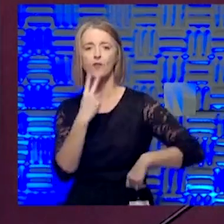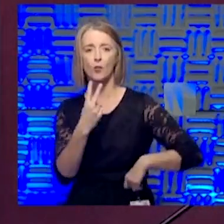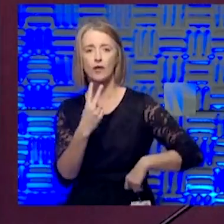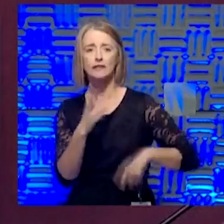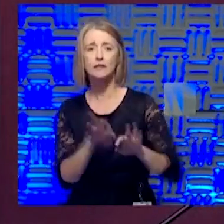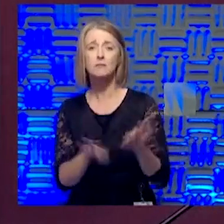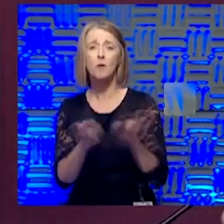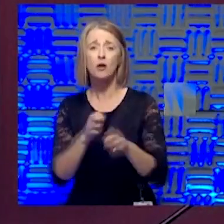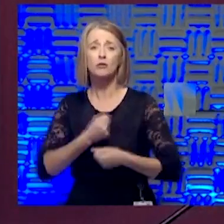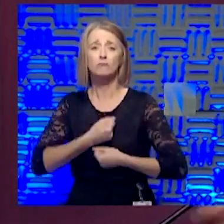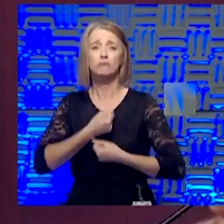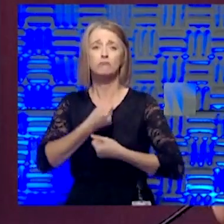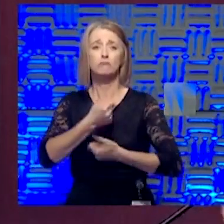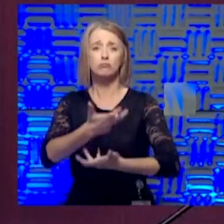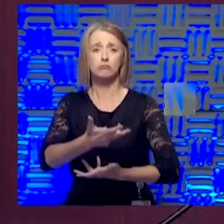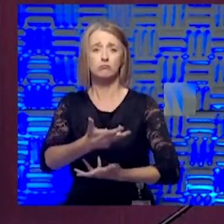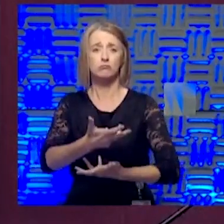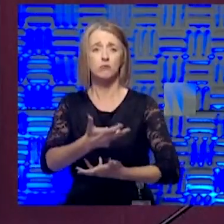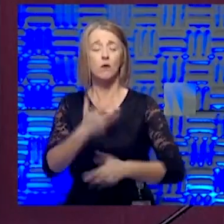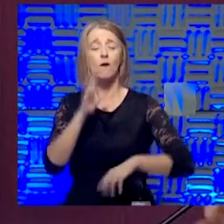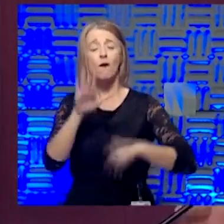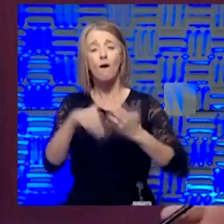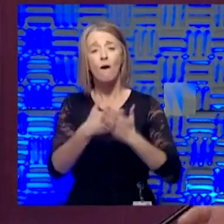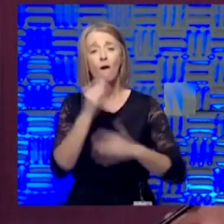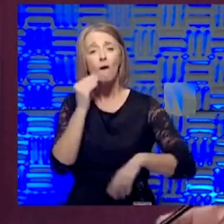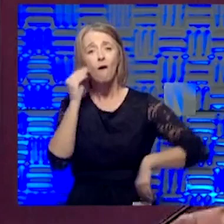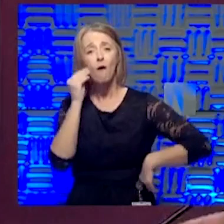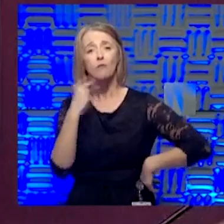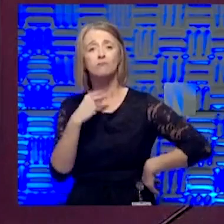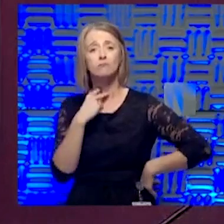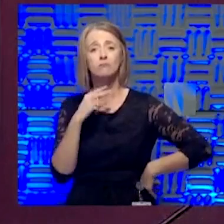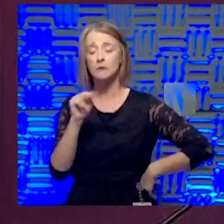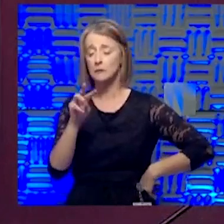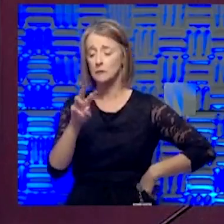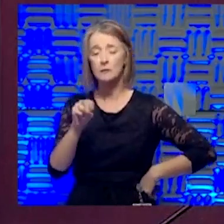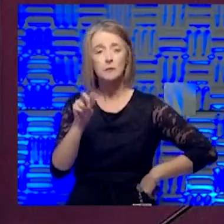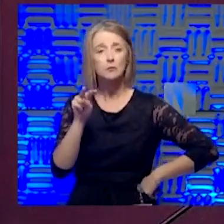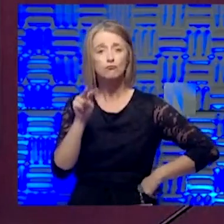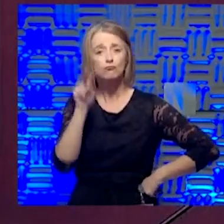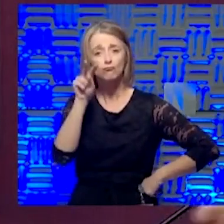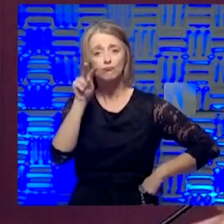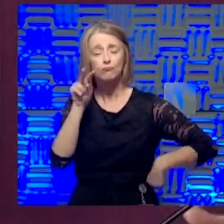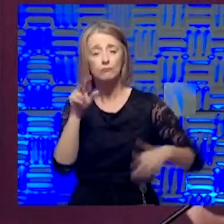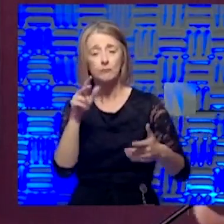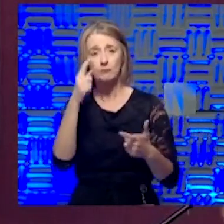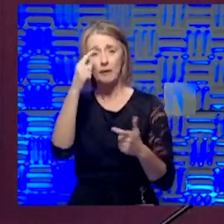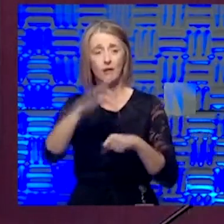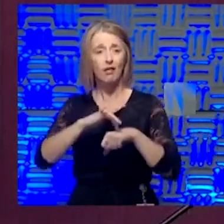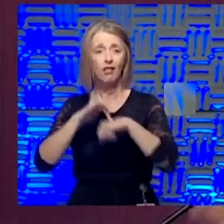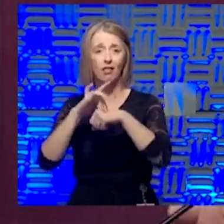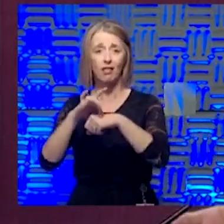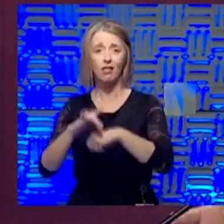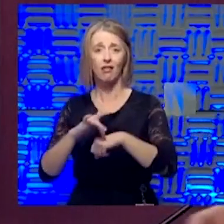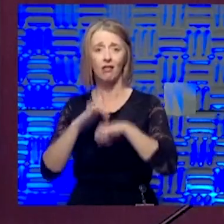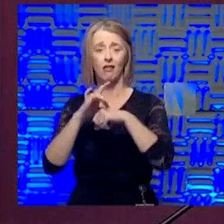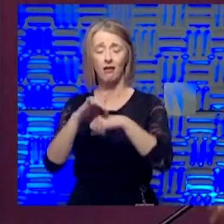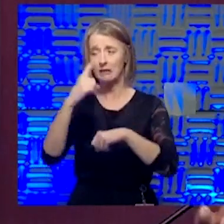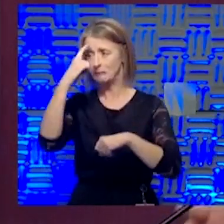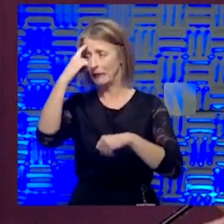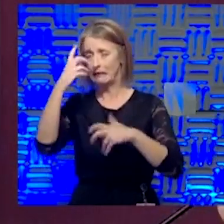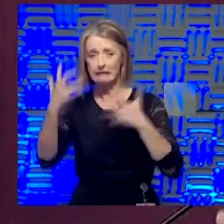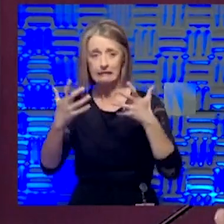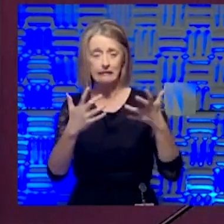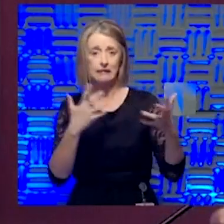out, because we're all at home. We're watching the news. We're stuck at home watching the news, and it's on people's minds. So they feel like they